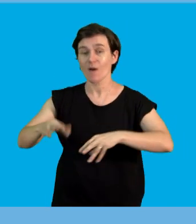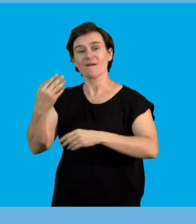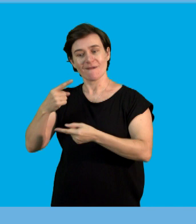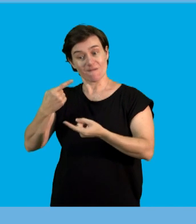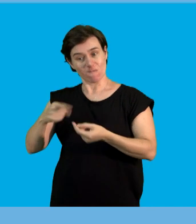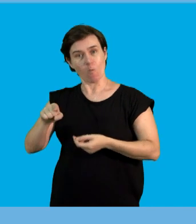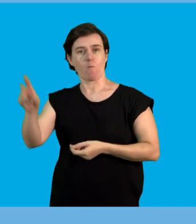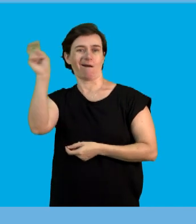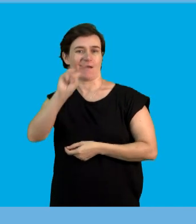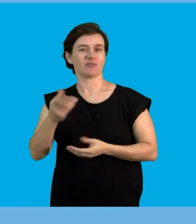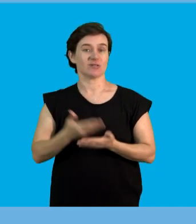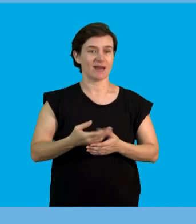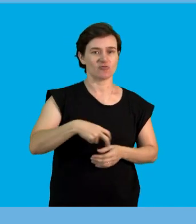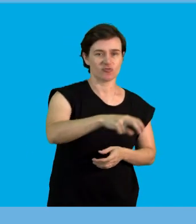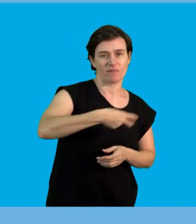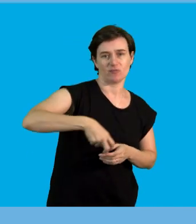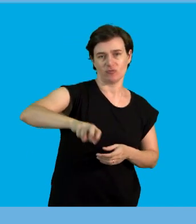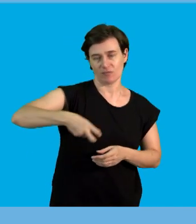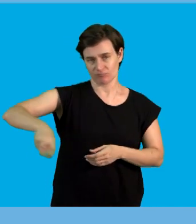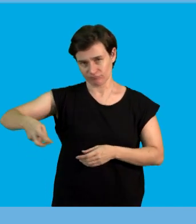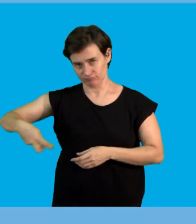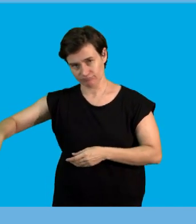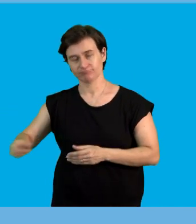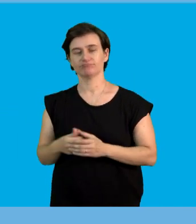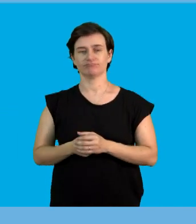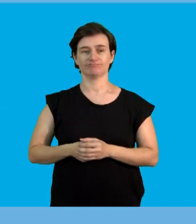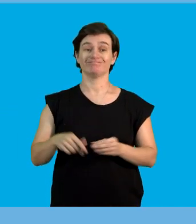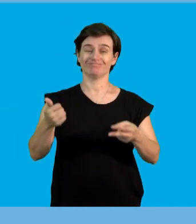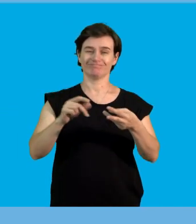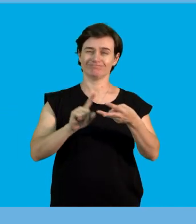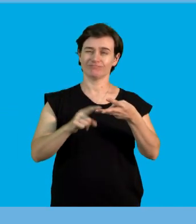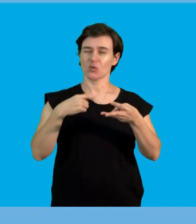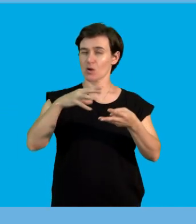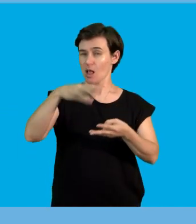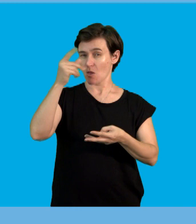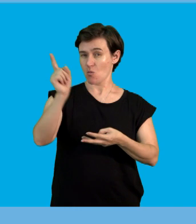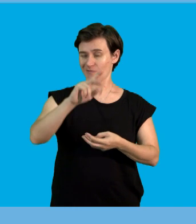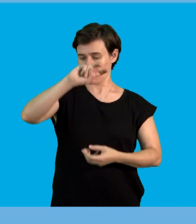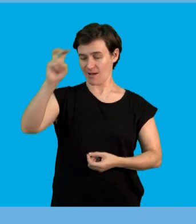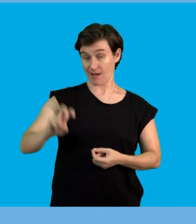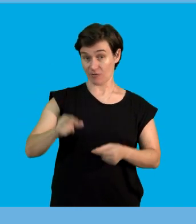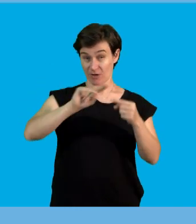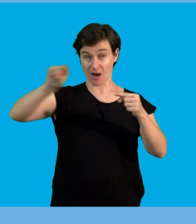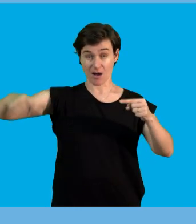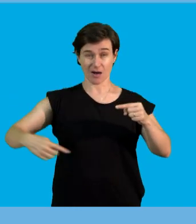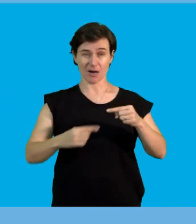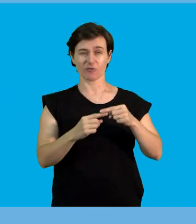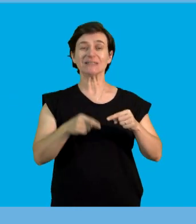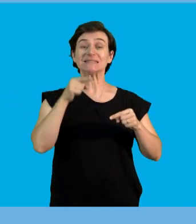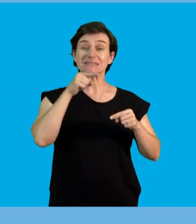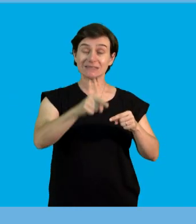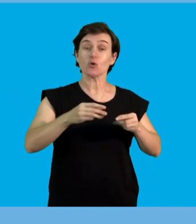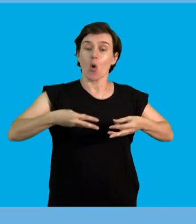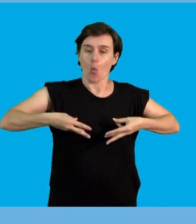here, more than one pathway for electric current to flow. We also looked at electric current, that's now the